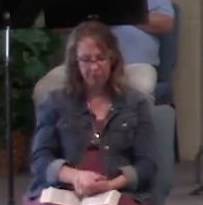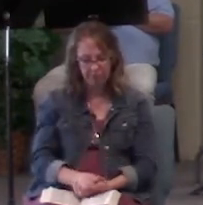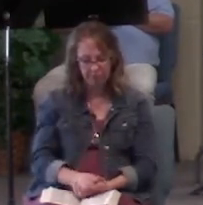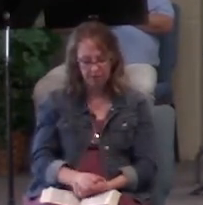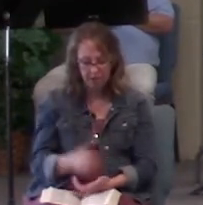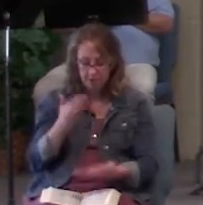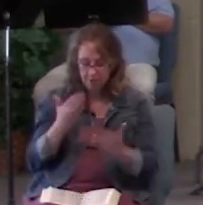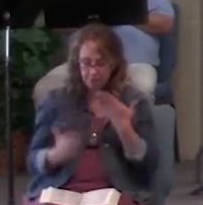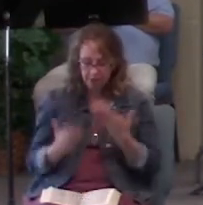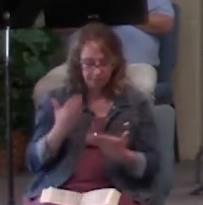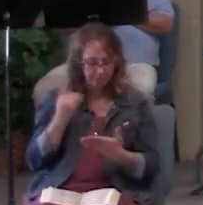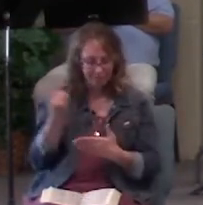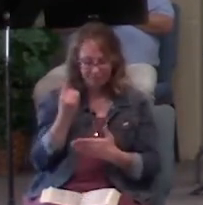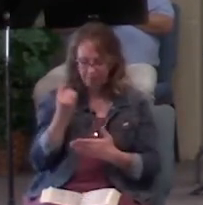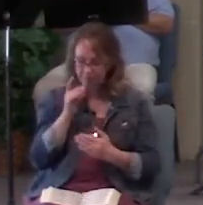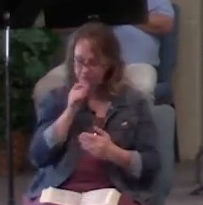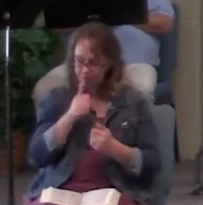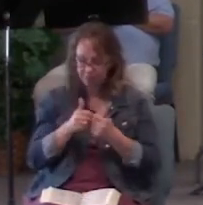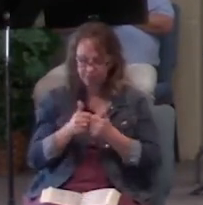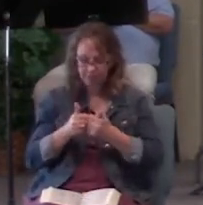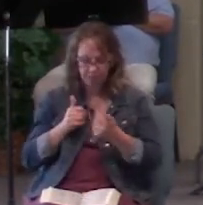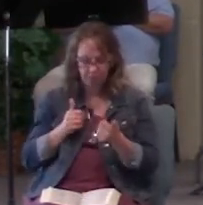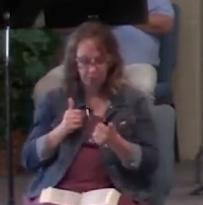But maybe there's something that's keeping you